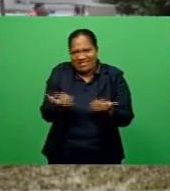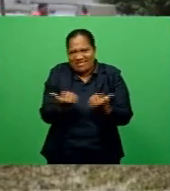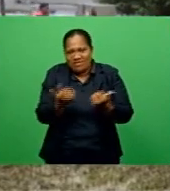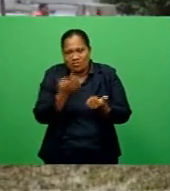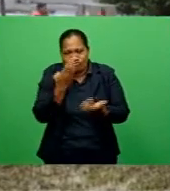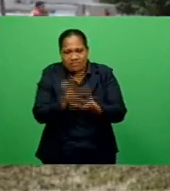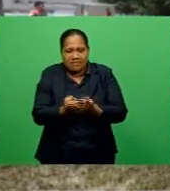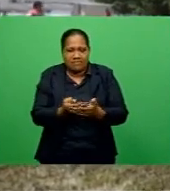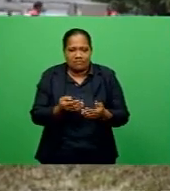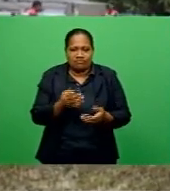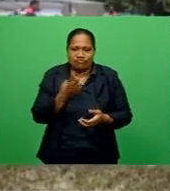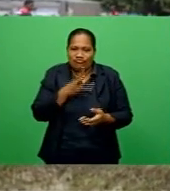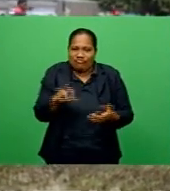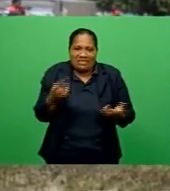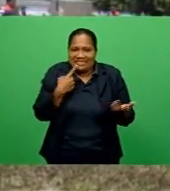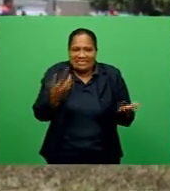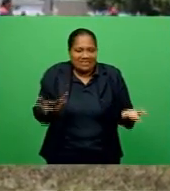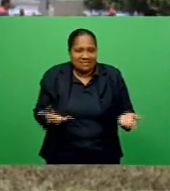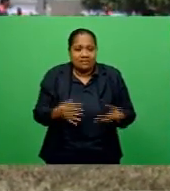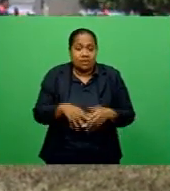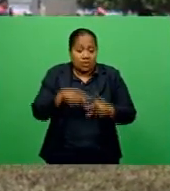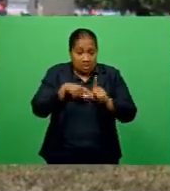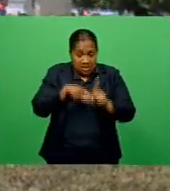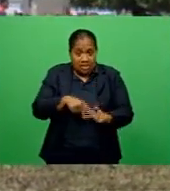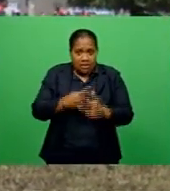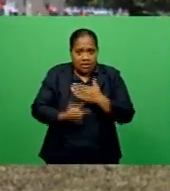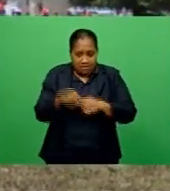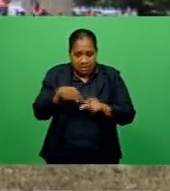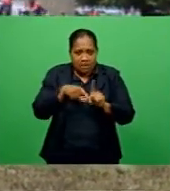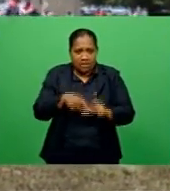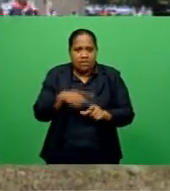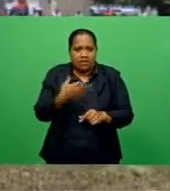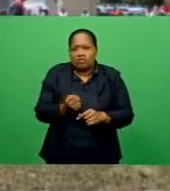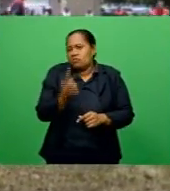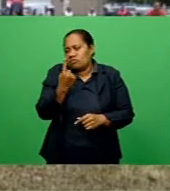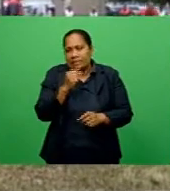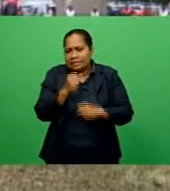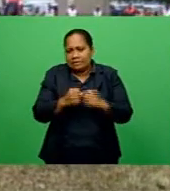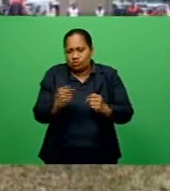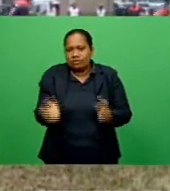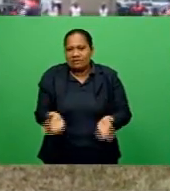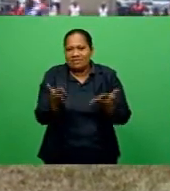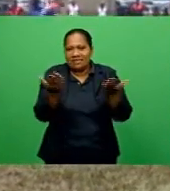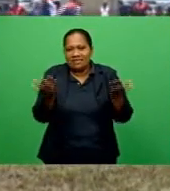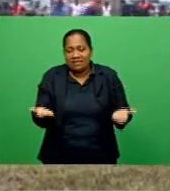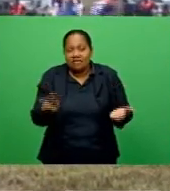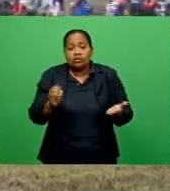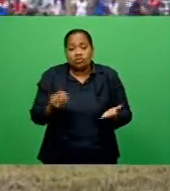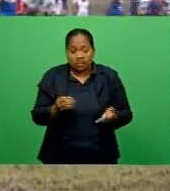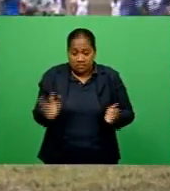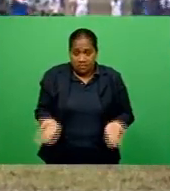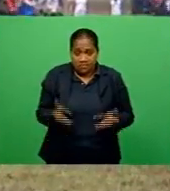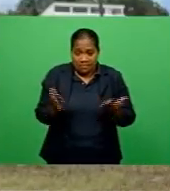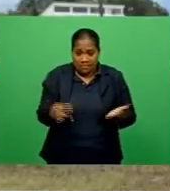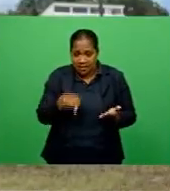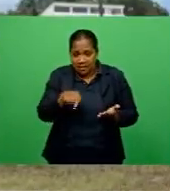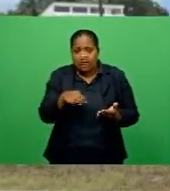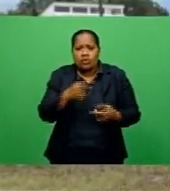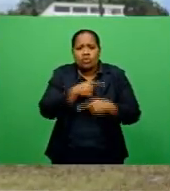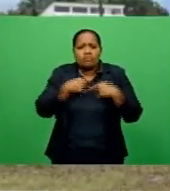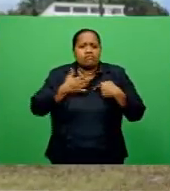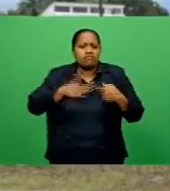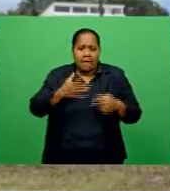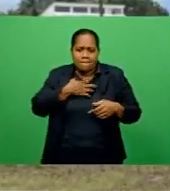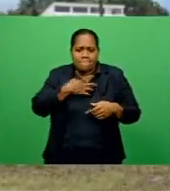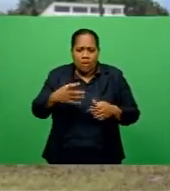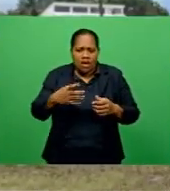time in the year, because for this year we've just got only 1 season. So from playing this, we want more